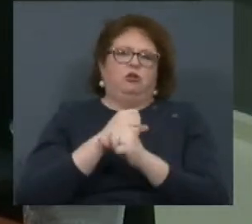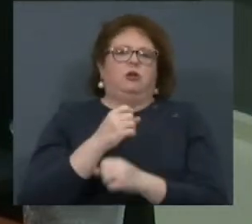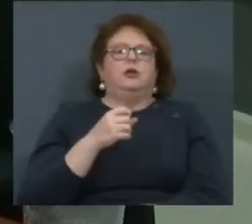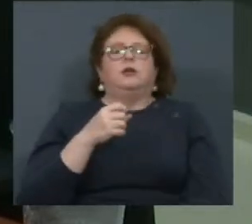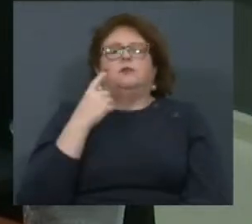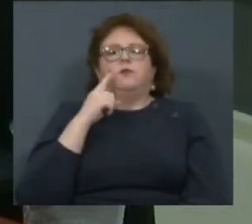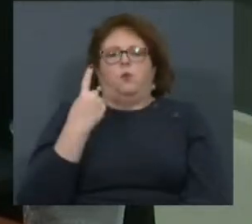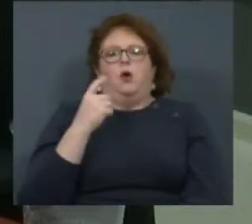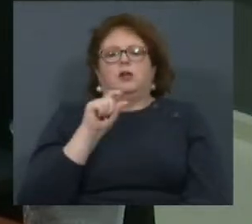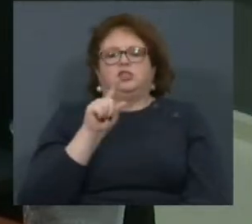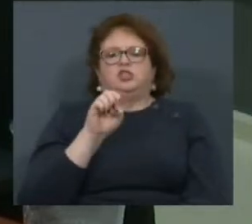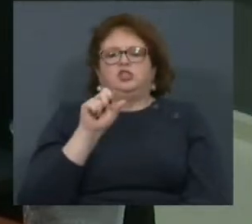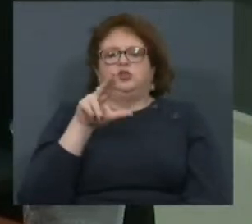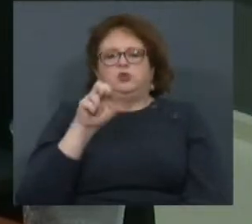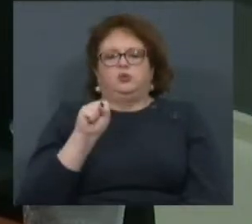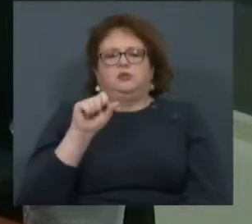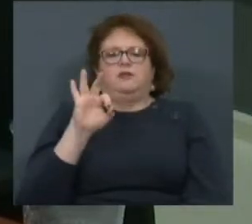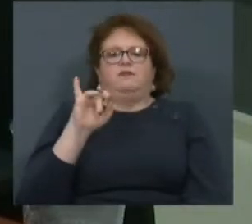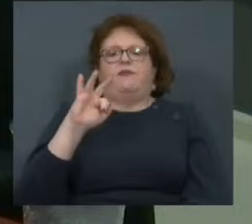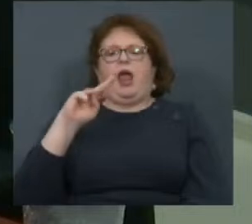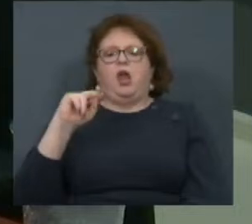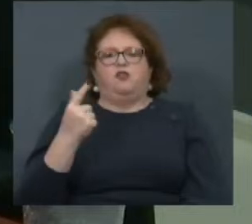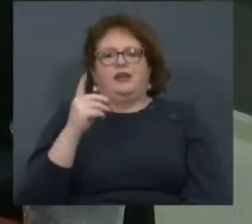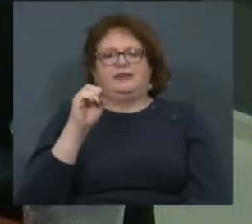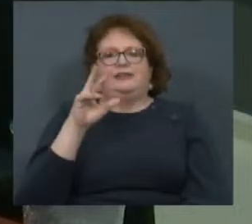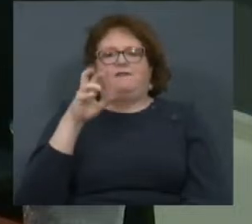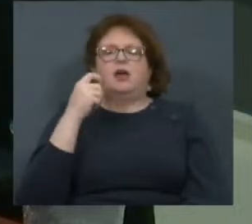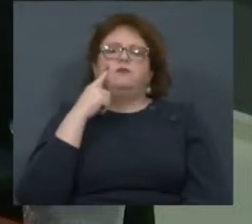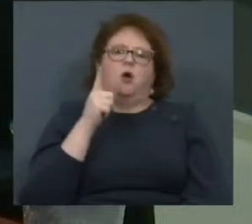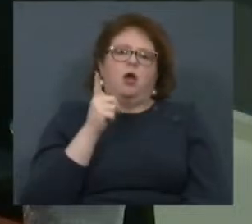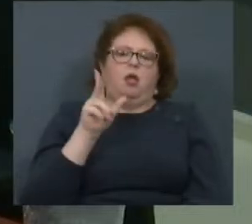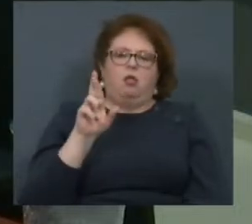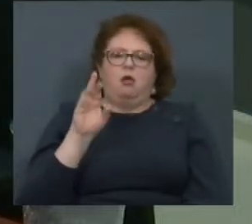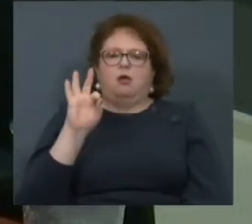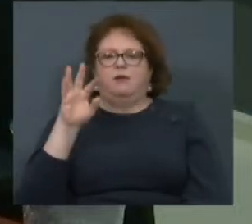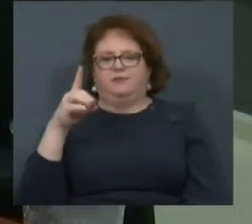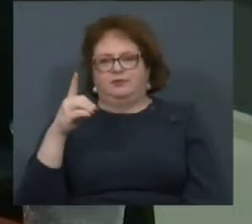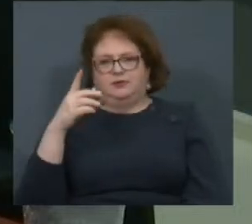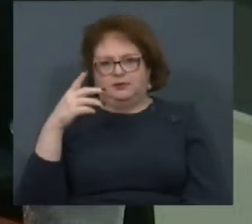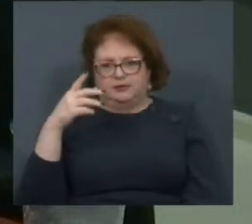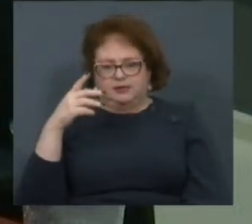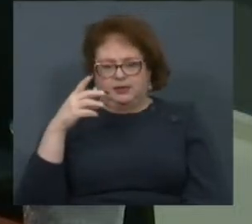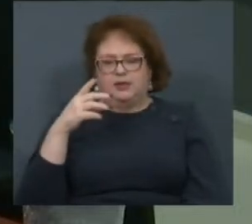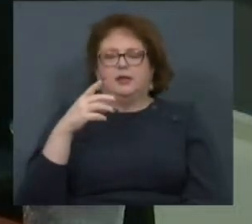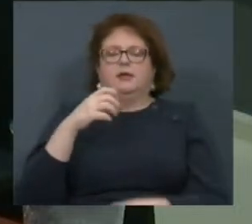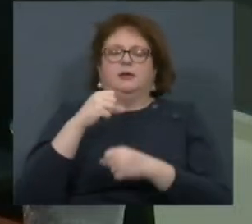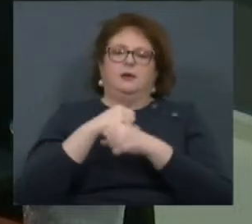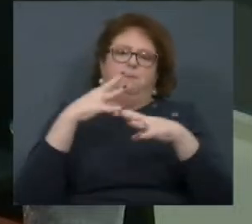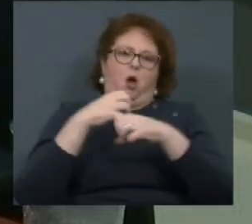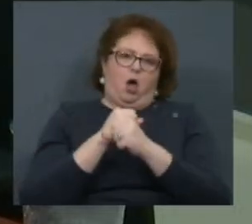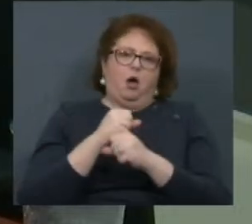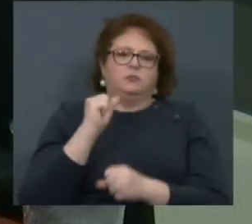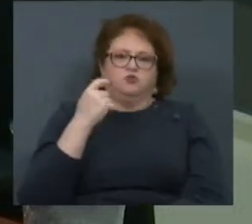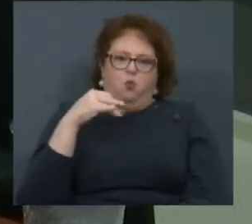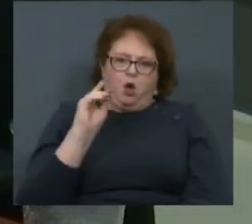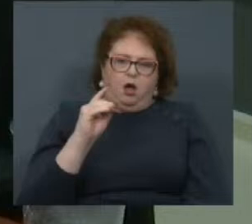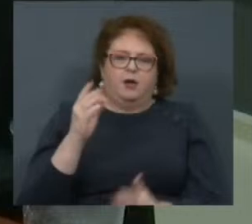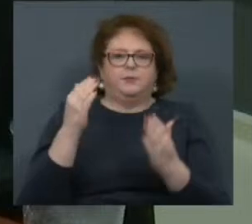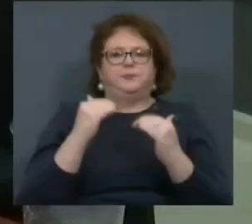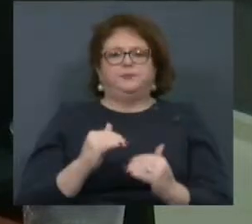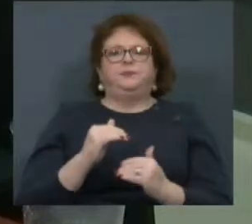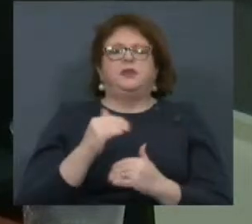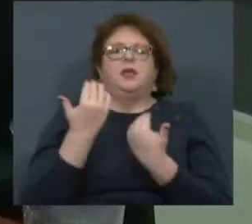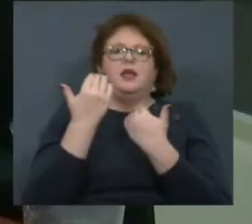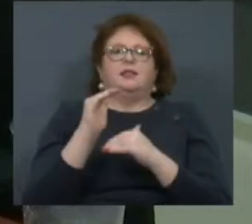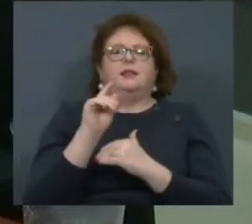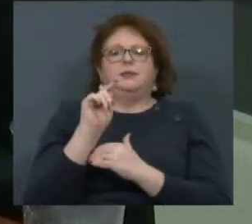Ideal remote firing device for the Little Rock Fire Department Bomb Squad to declare an emergency. An ordinance authorizing the issuance of limited